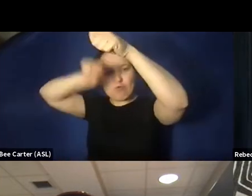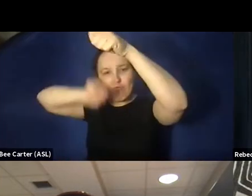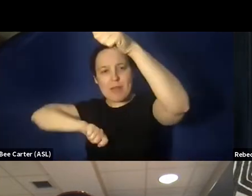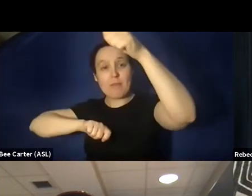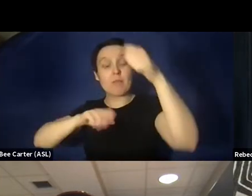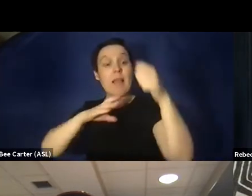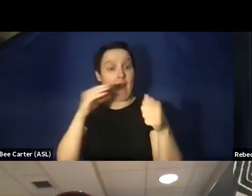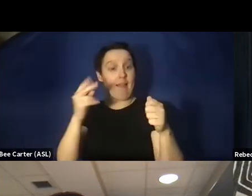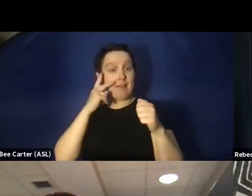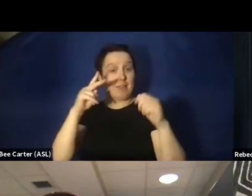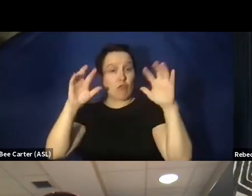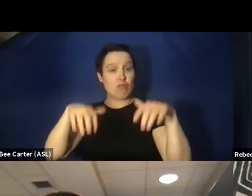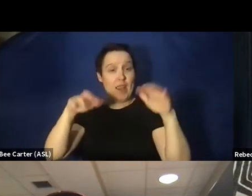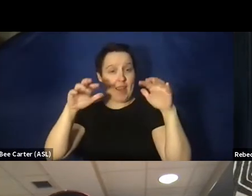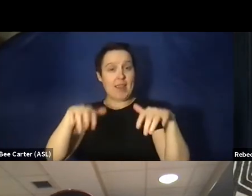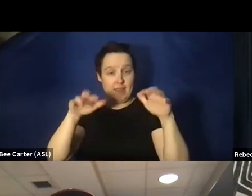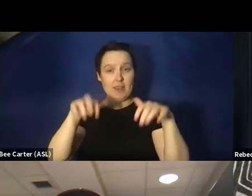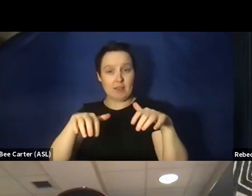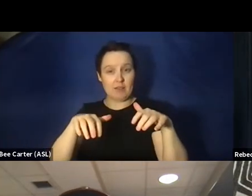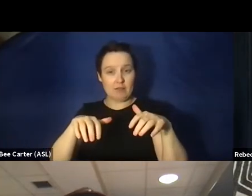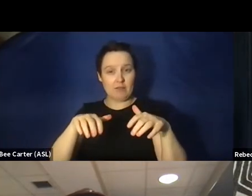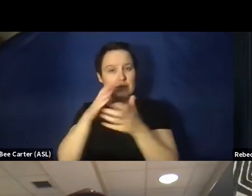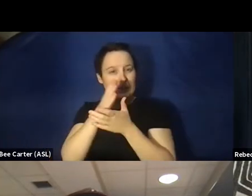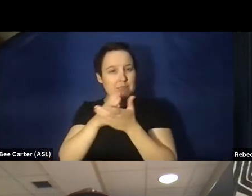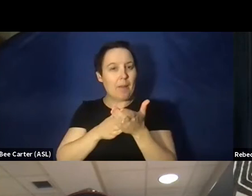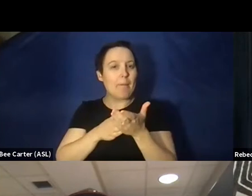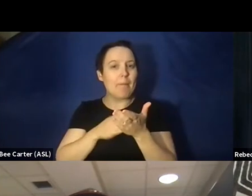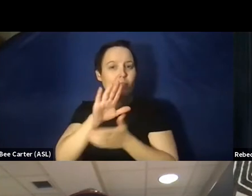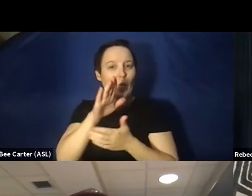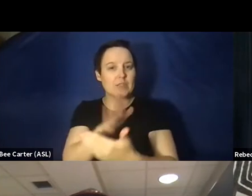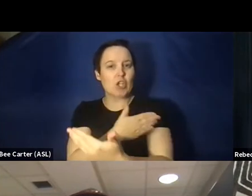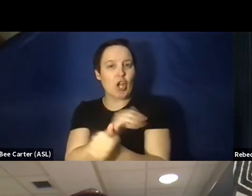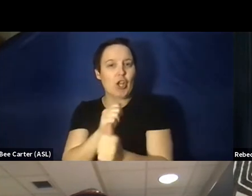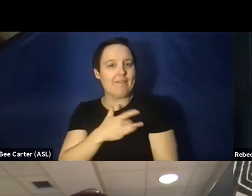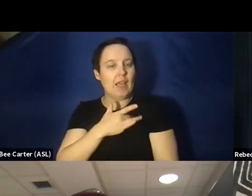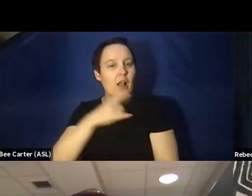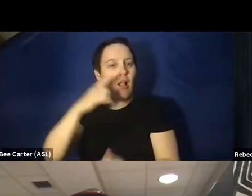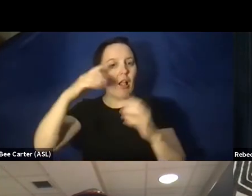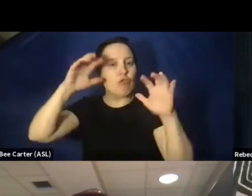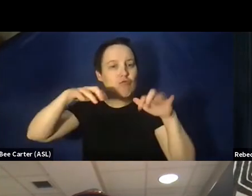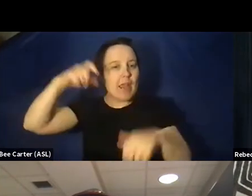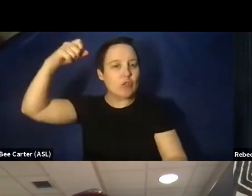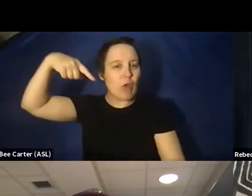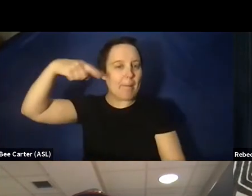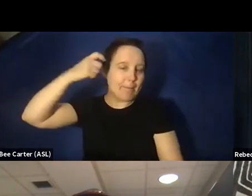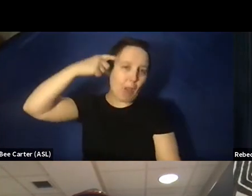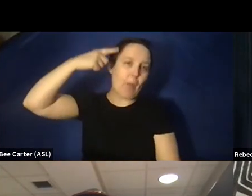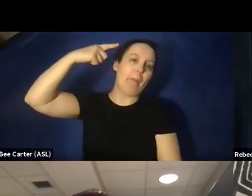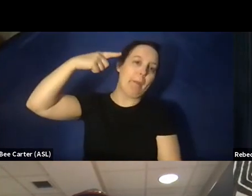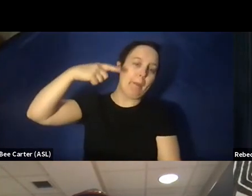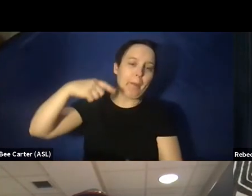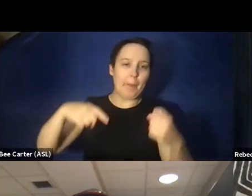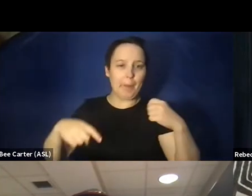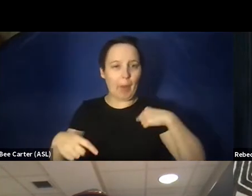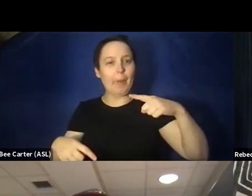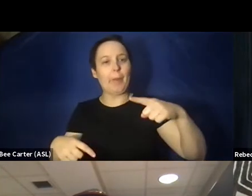rain. So there was pieces where actually I could sort of feel a single raindrop as a note being played. And